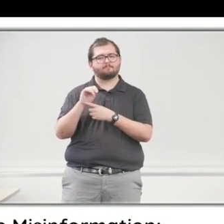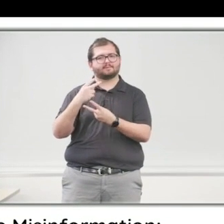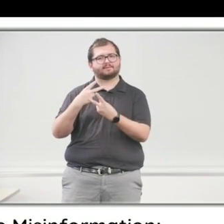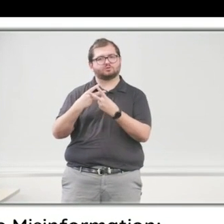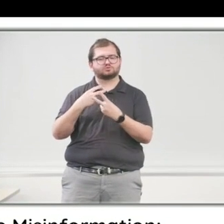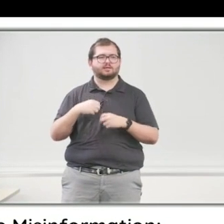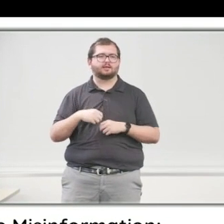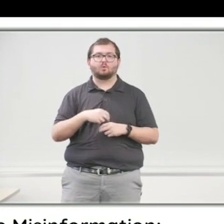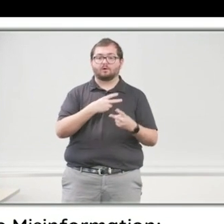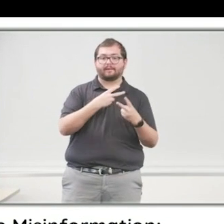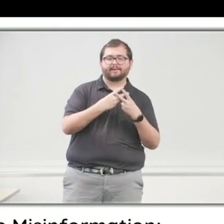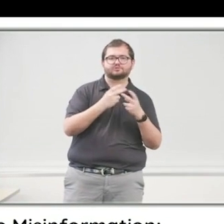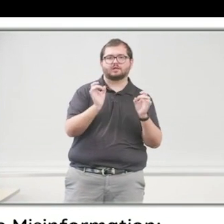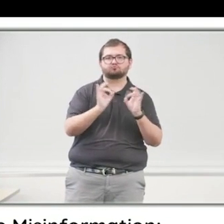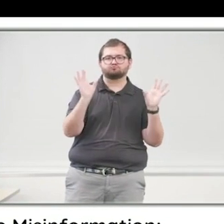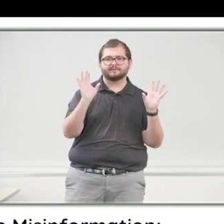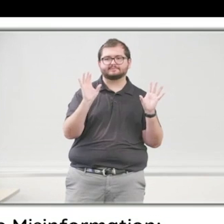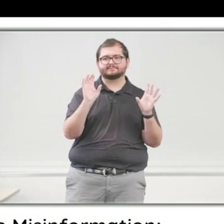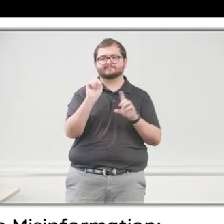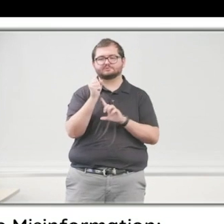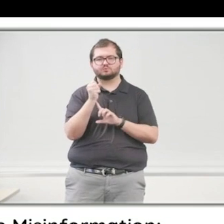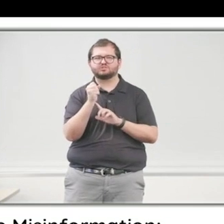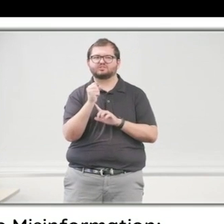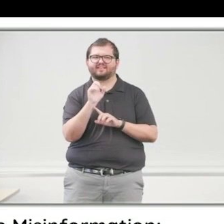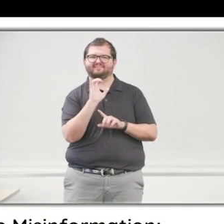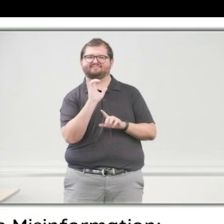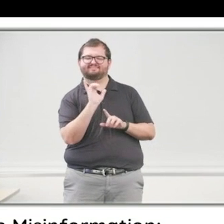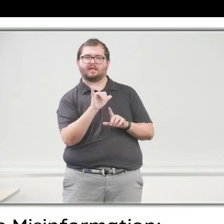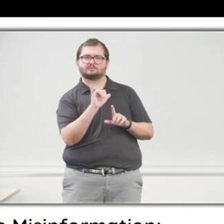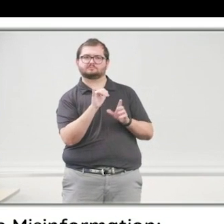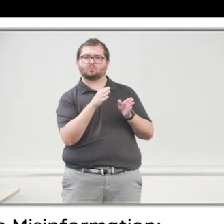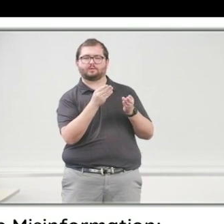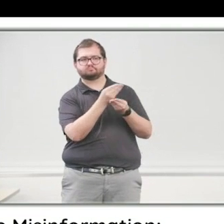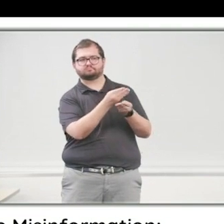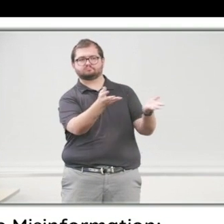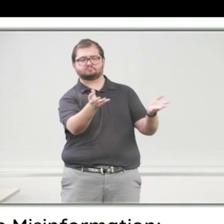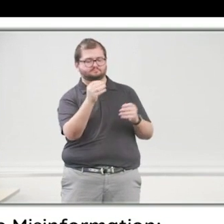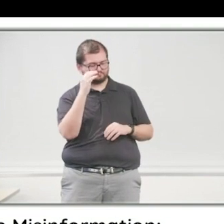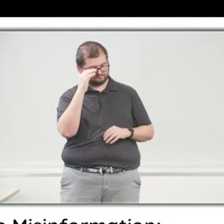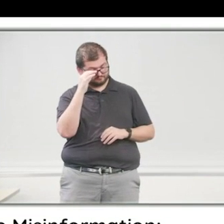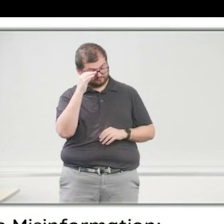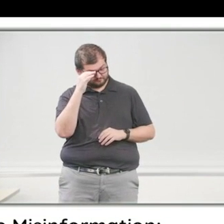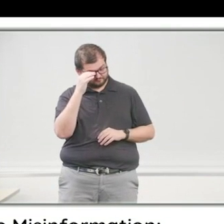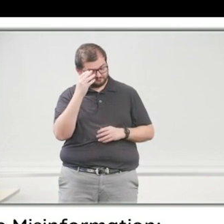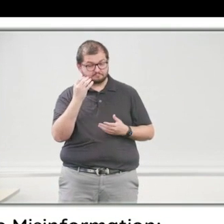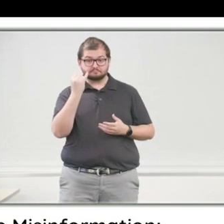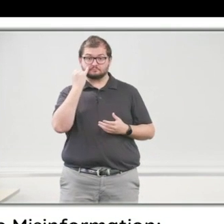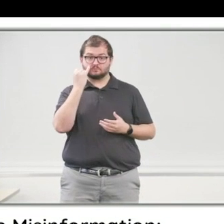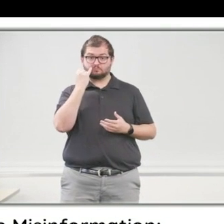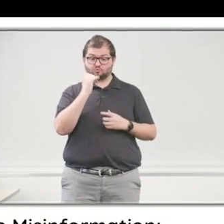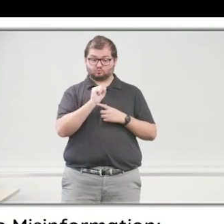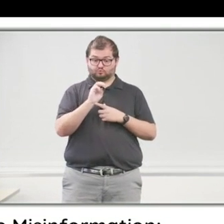your crisis situation, and then the news can flow that way. The other thing is, if you have a social media team, which